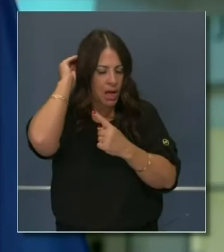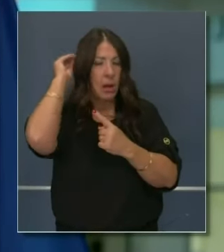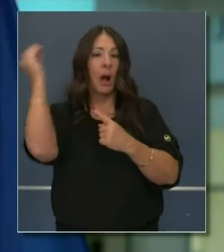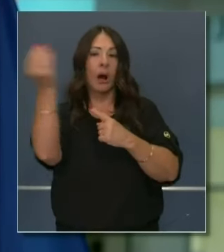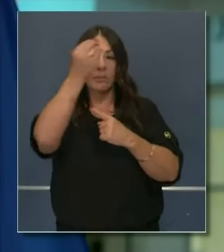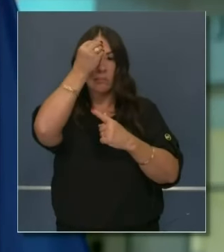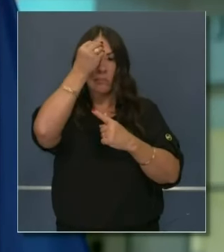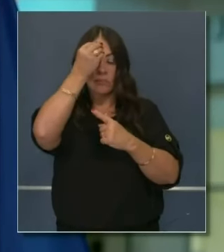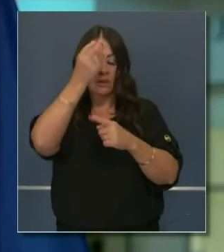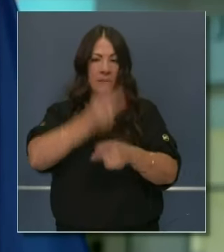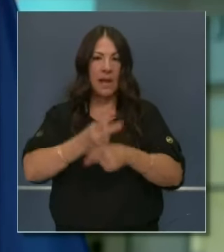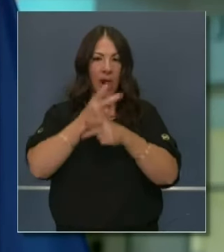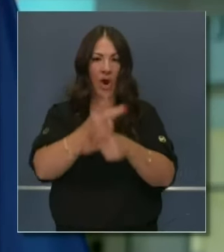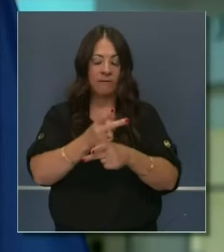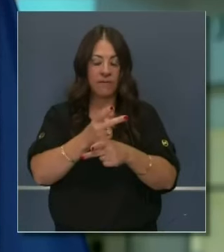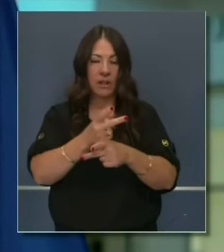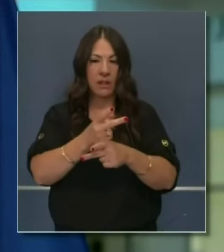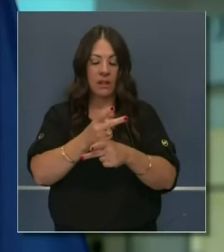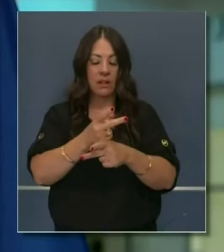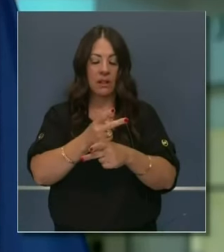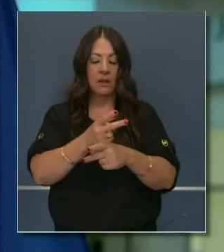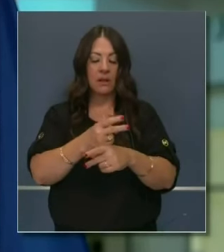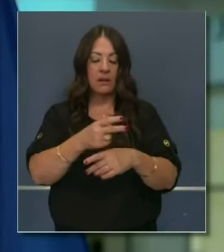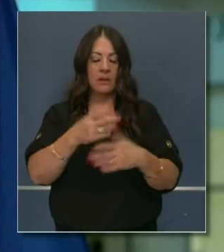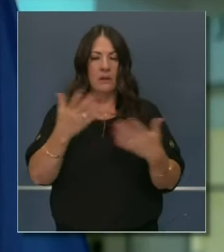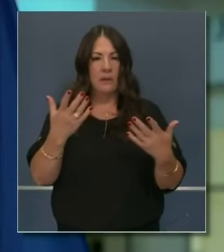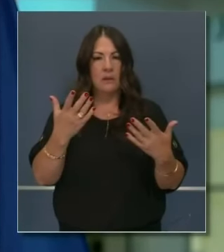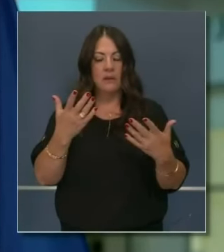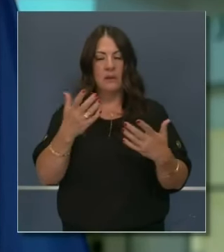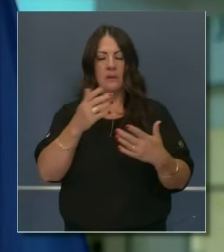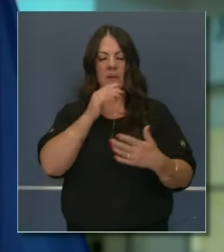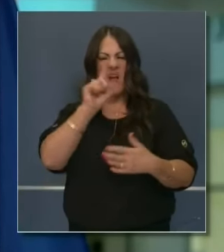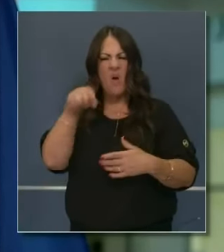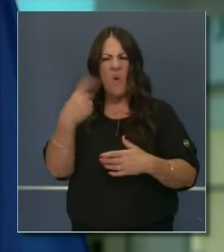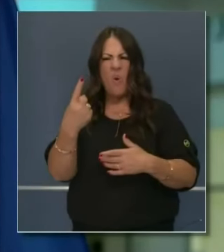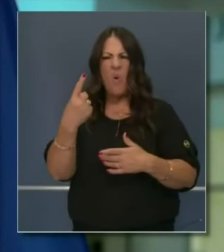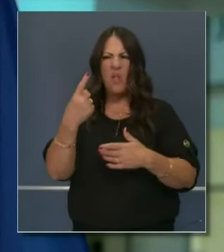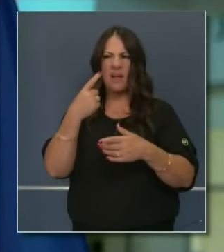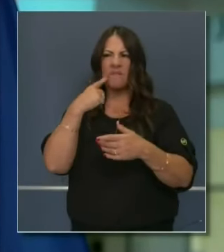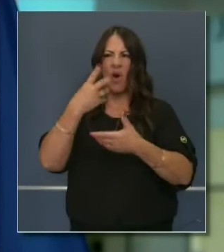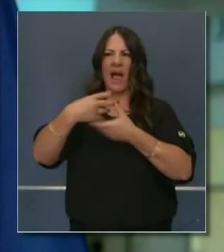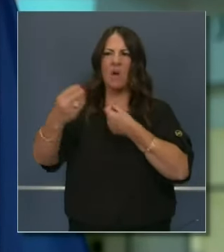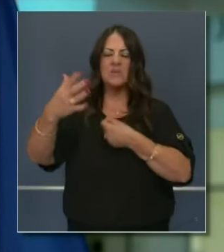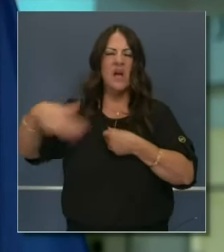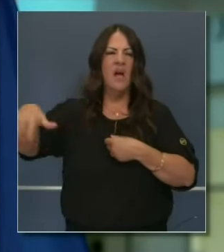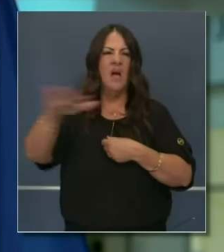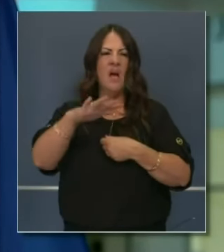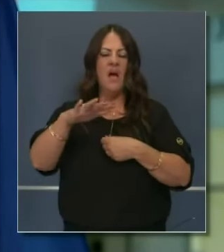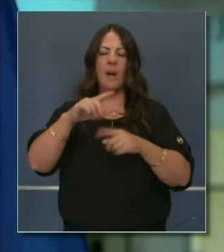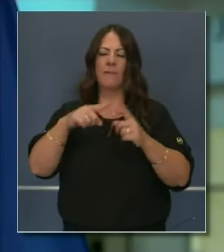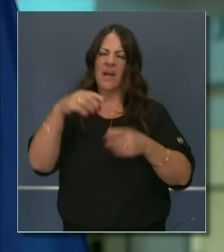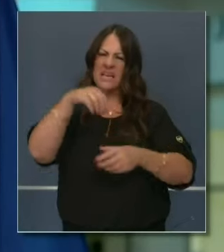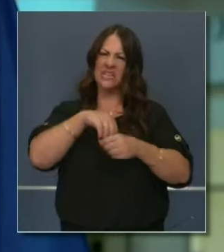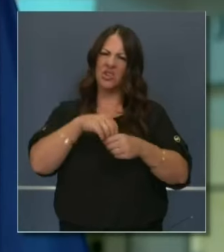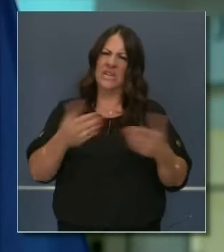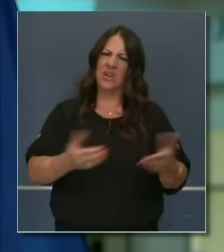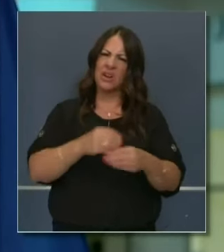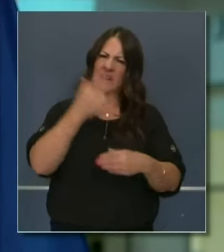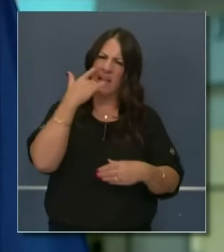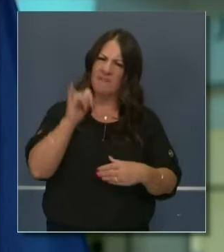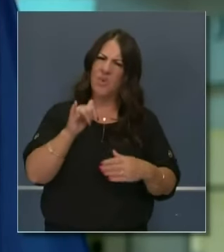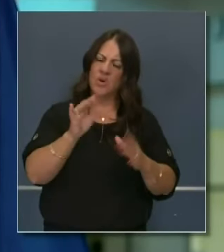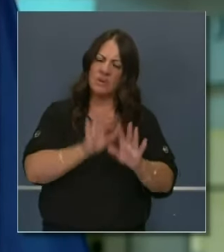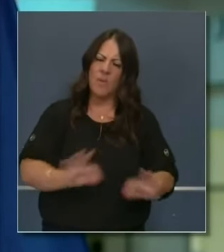this pandemic. And so both external dynamics as well as internal California-only dynamics, all of those